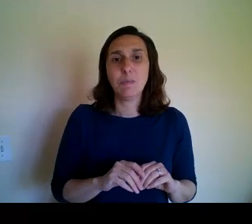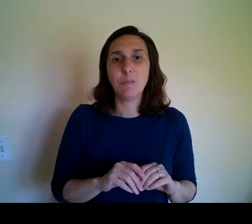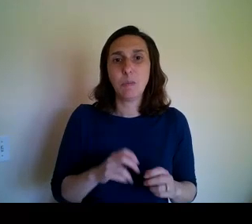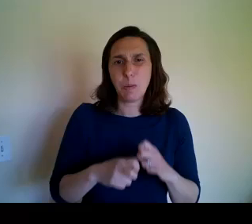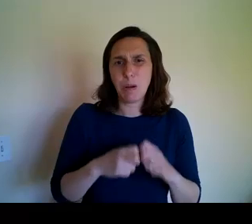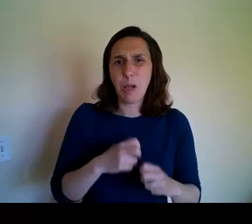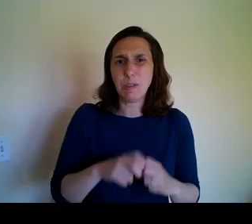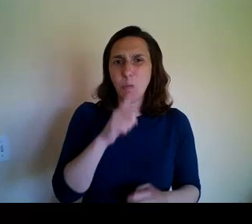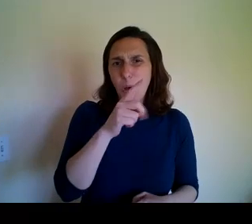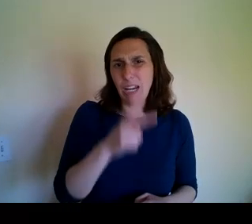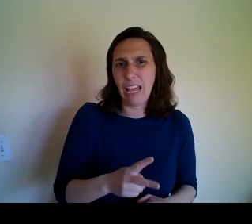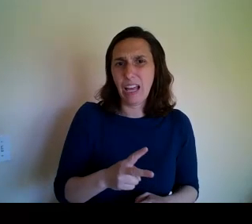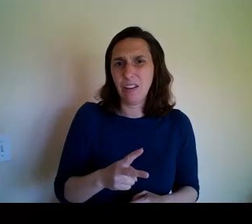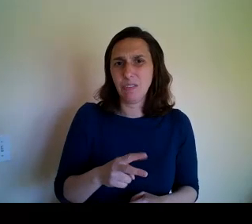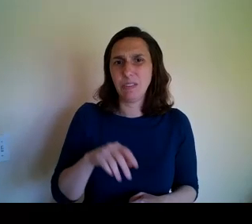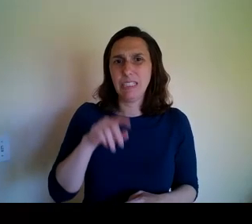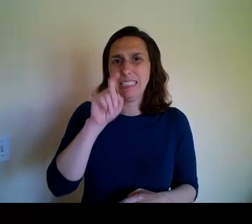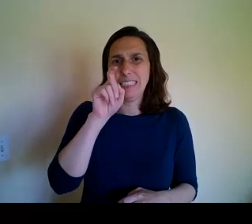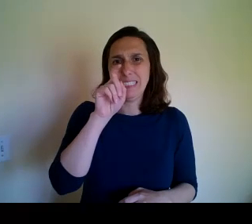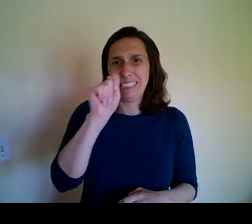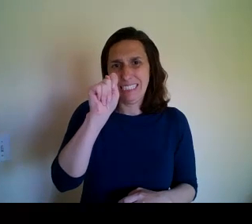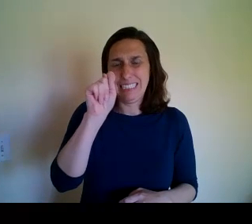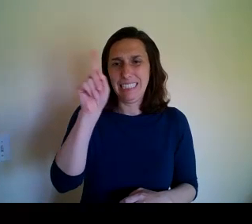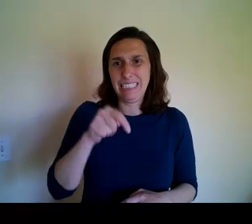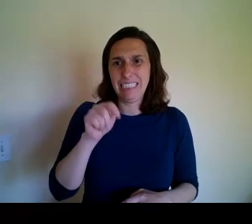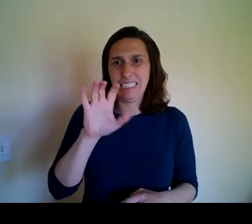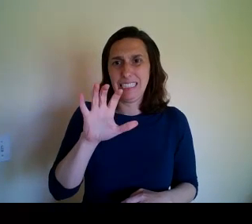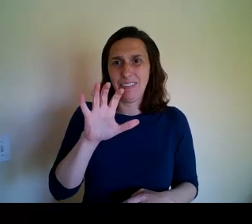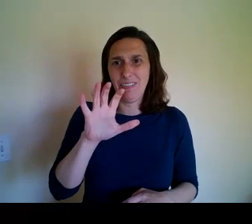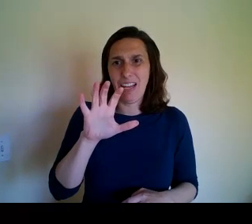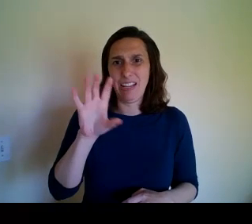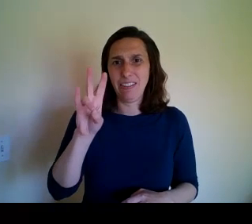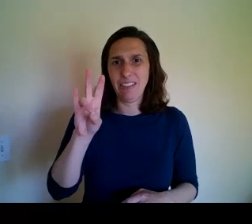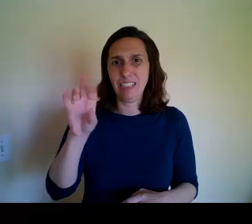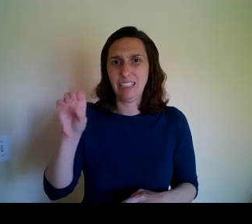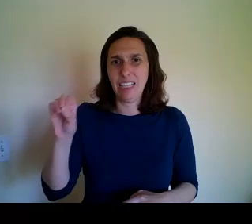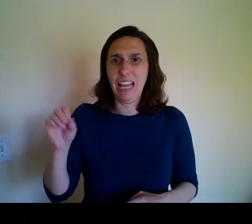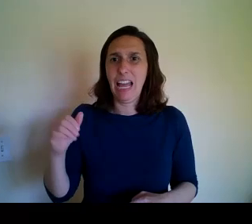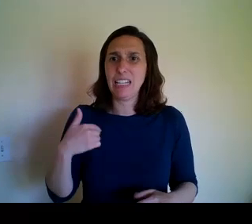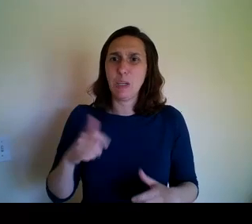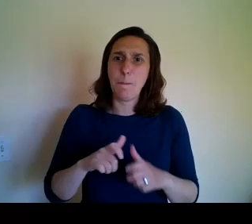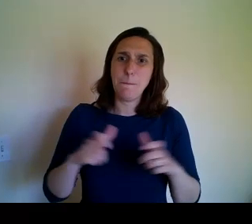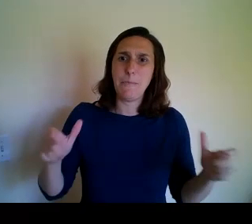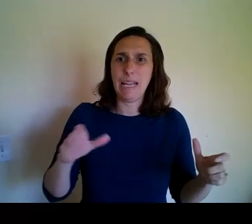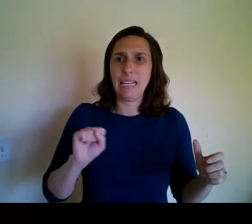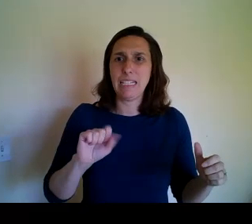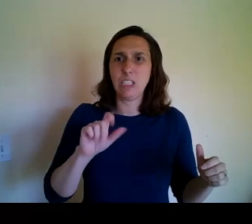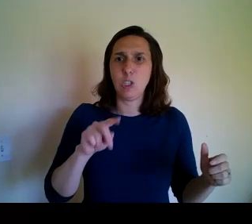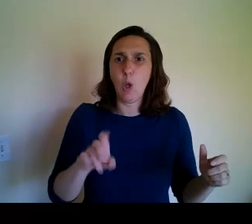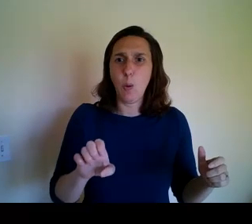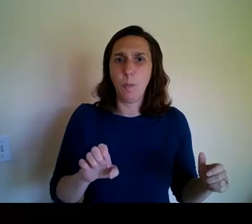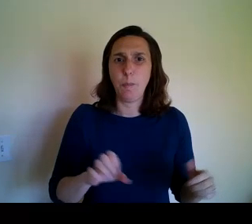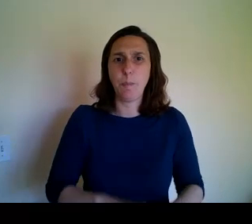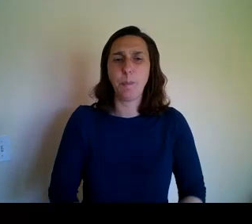the divided by the 5,700 is hugely sloped. It looks like a straight line near